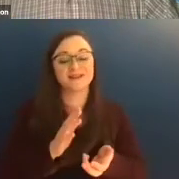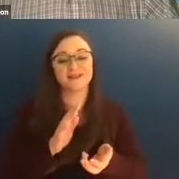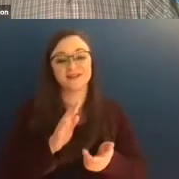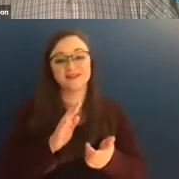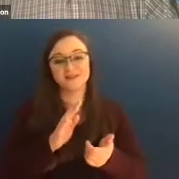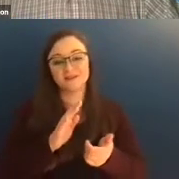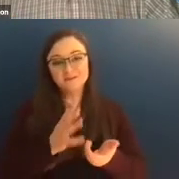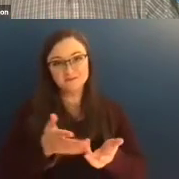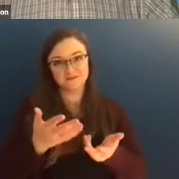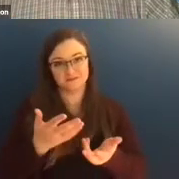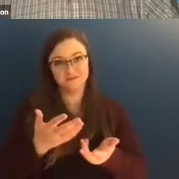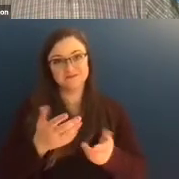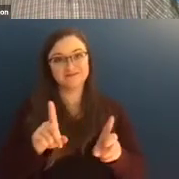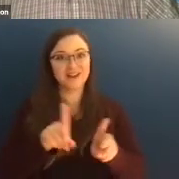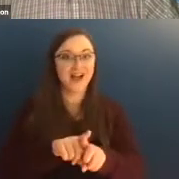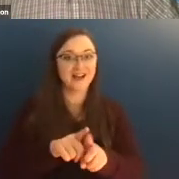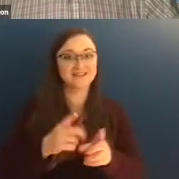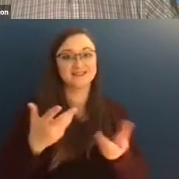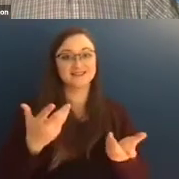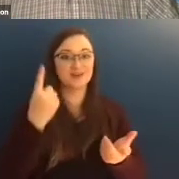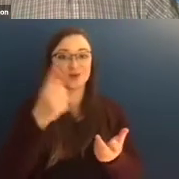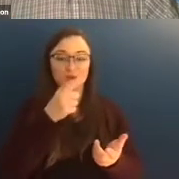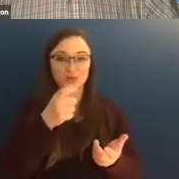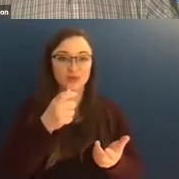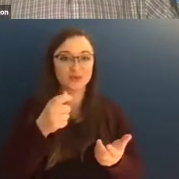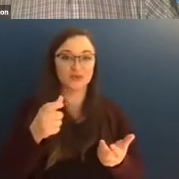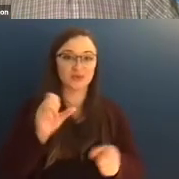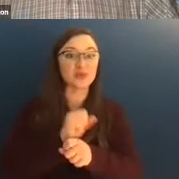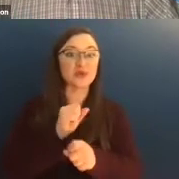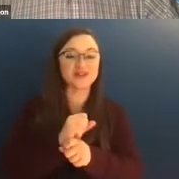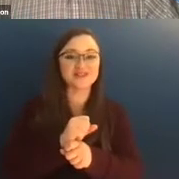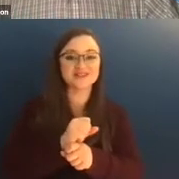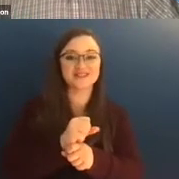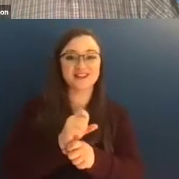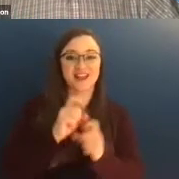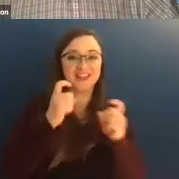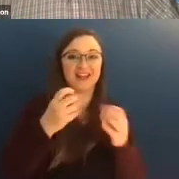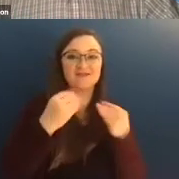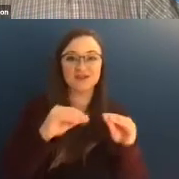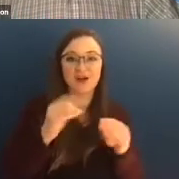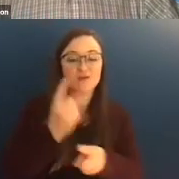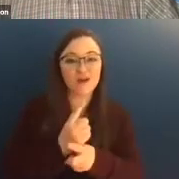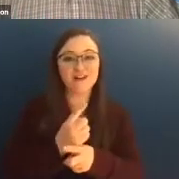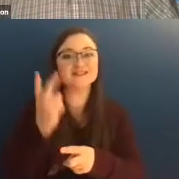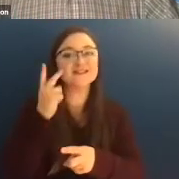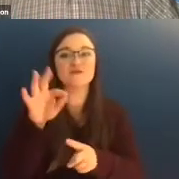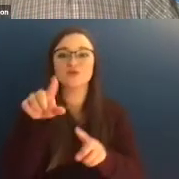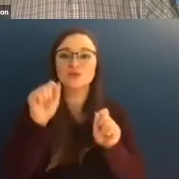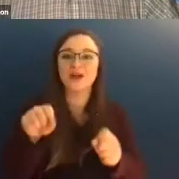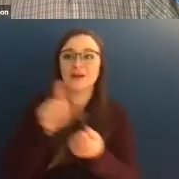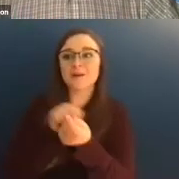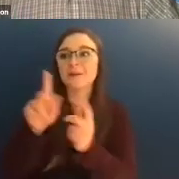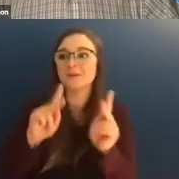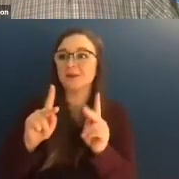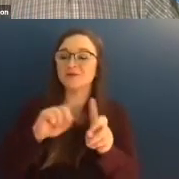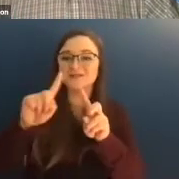starting as a candy striper and just kind of deciding if you figure out if you're going to meet someone in a different area and just kind of starting from